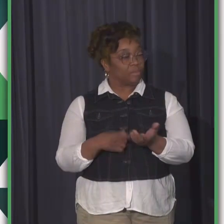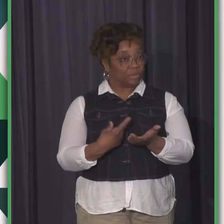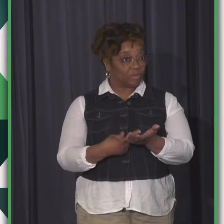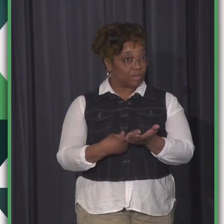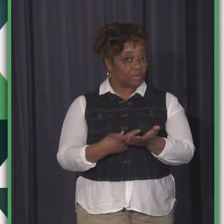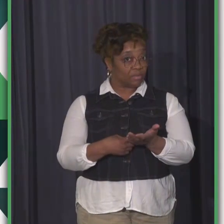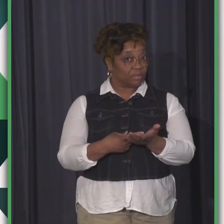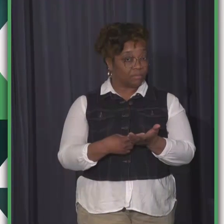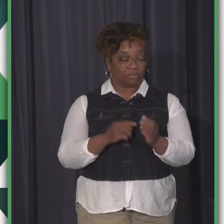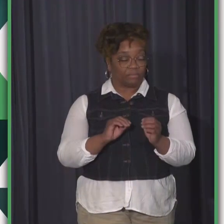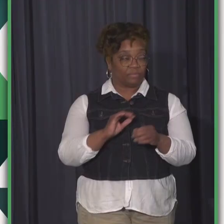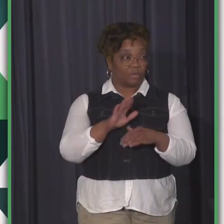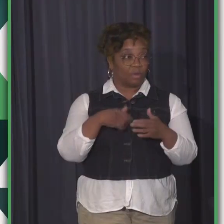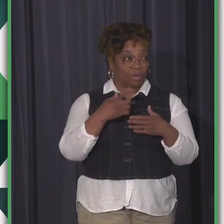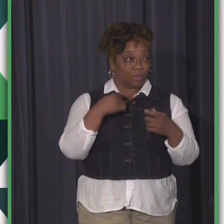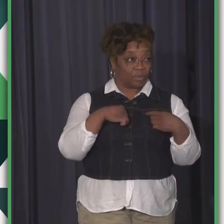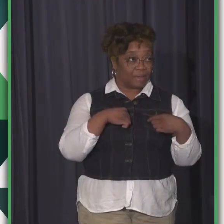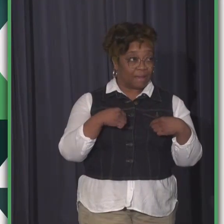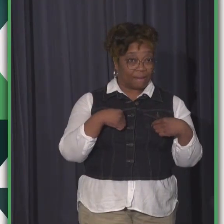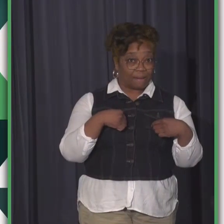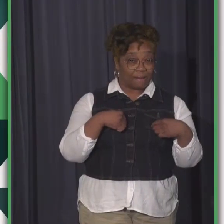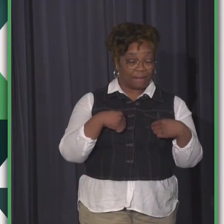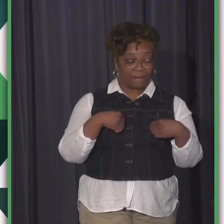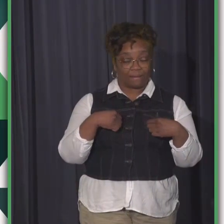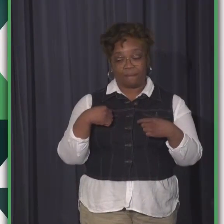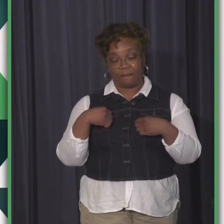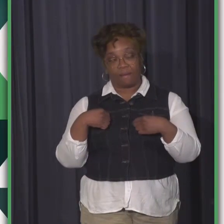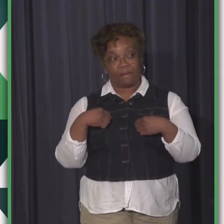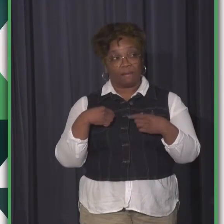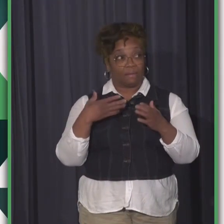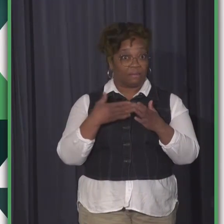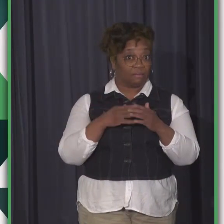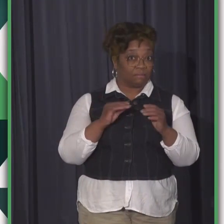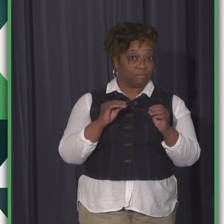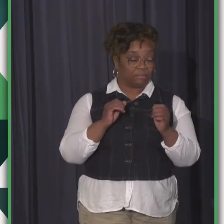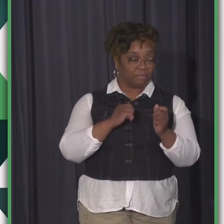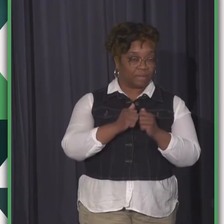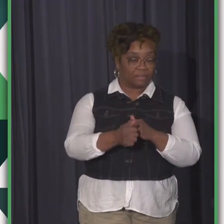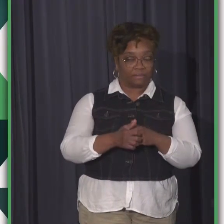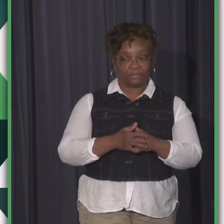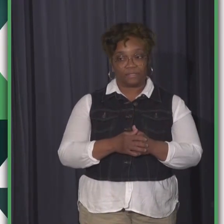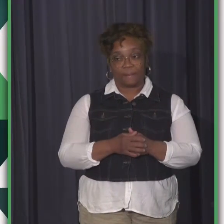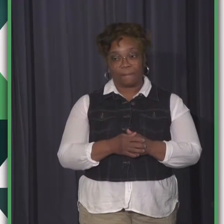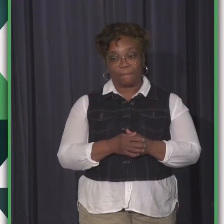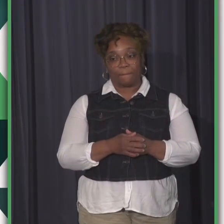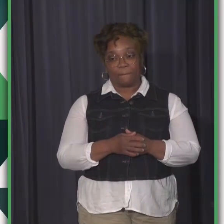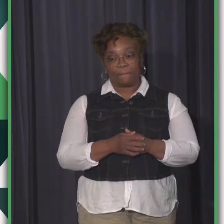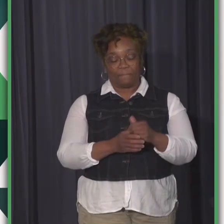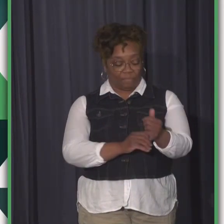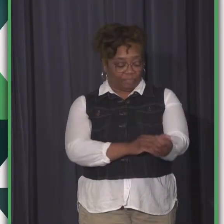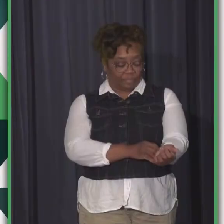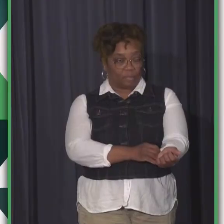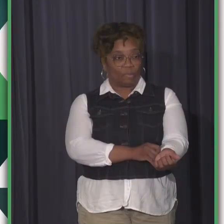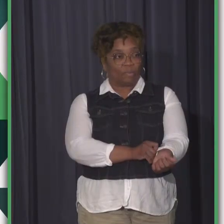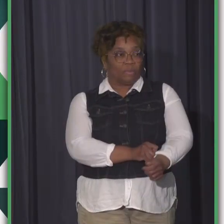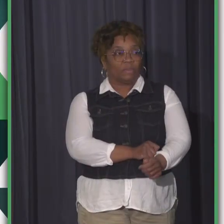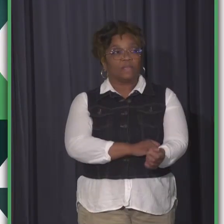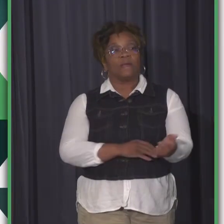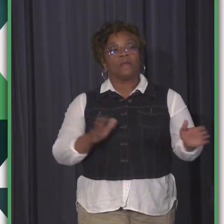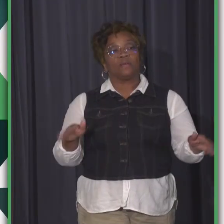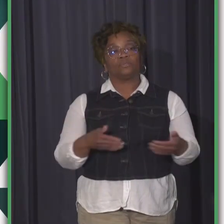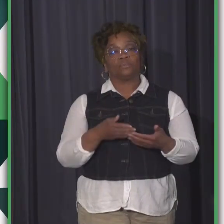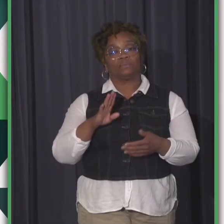discussion? All in favor say aye. Aye. Anyone opposed? The motion is carried. Introduction of